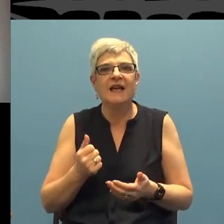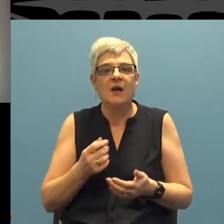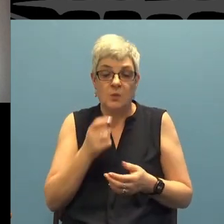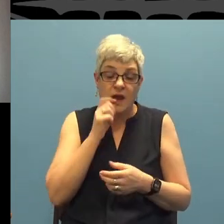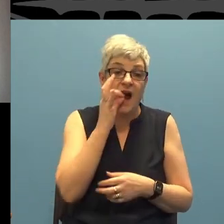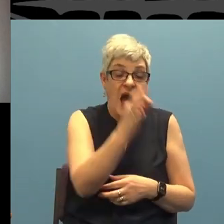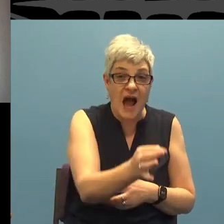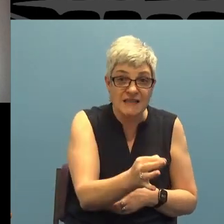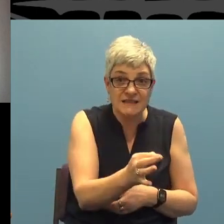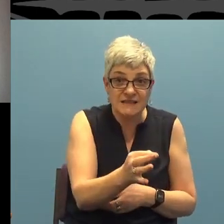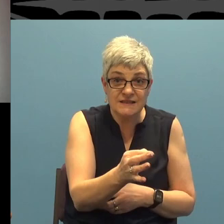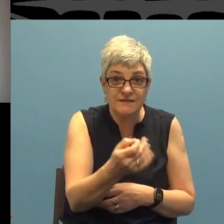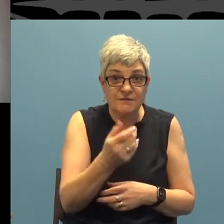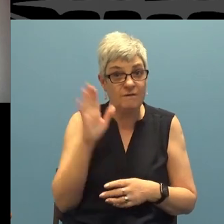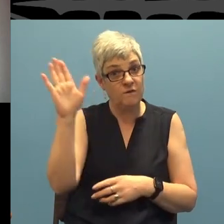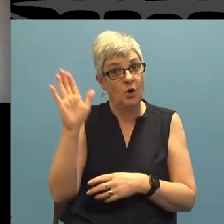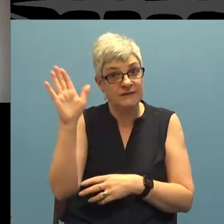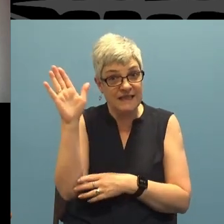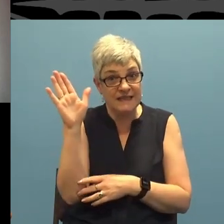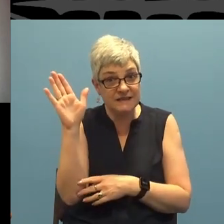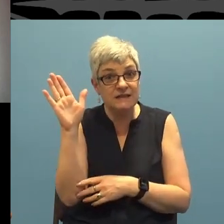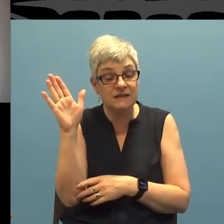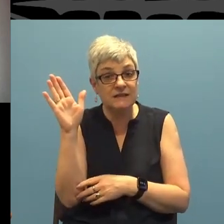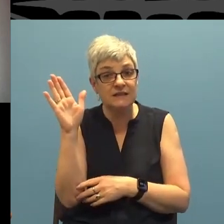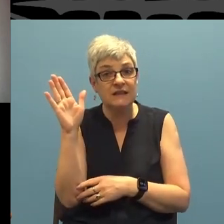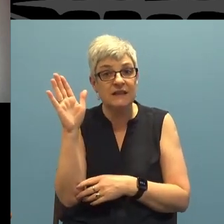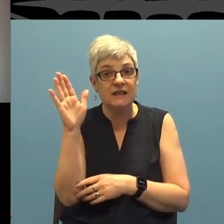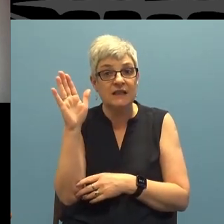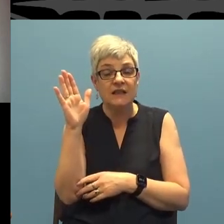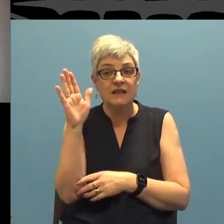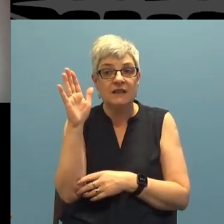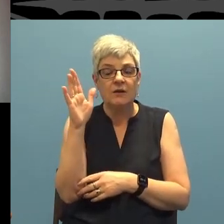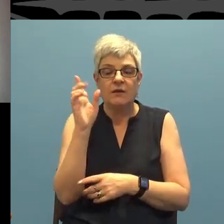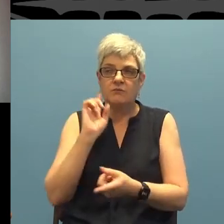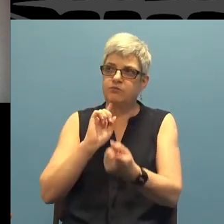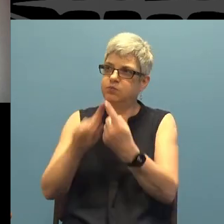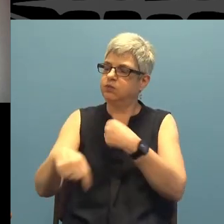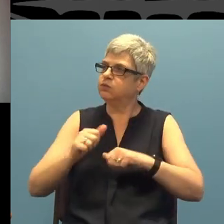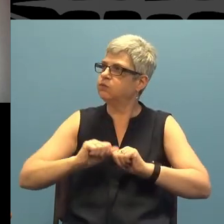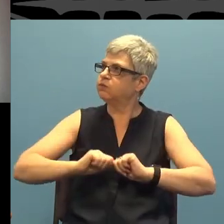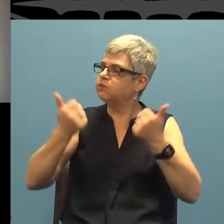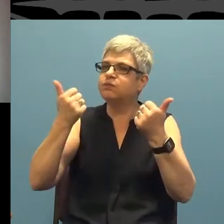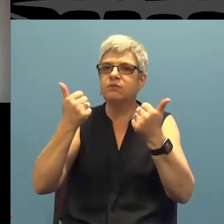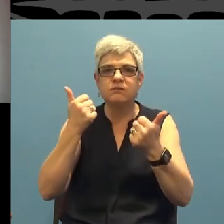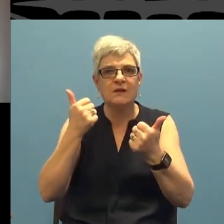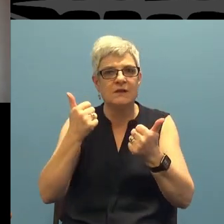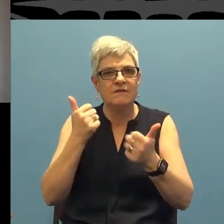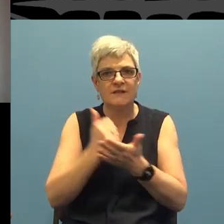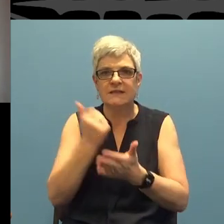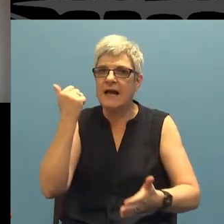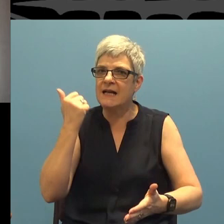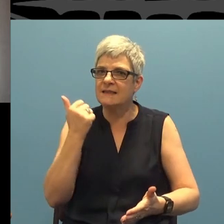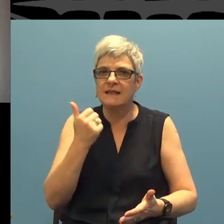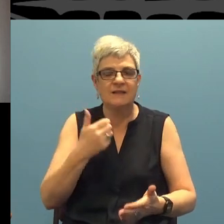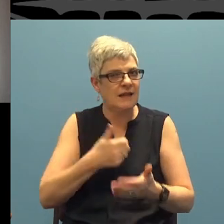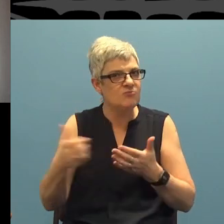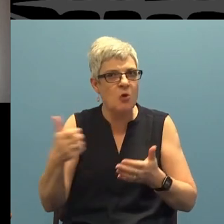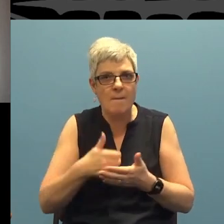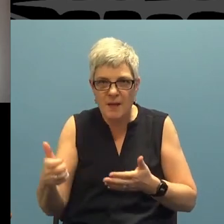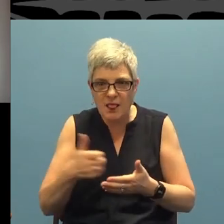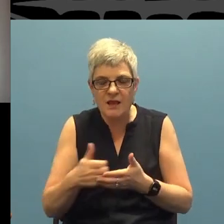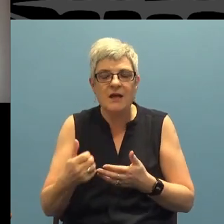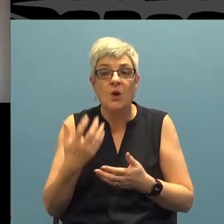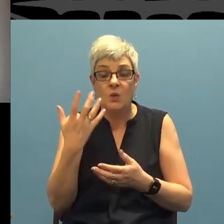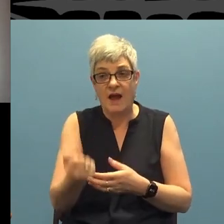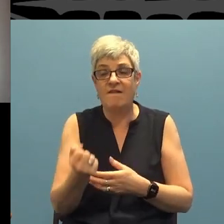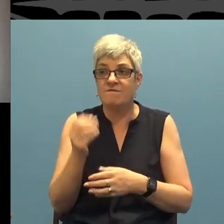out for volunteers, the response was wonderful, as usual. We had